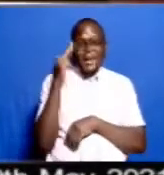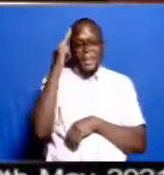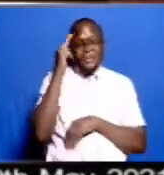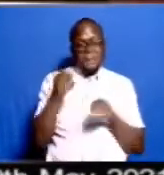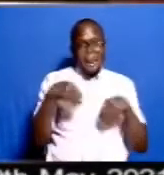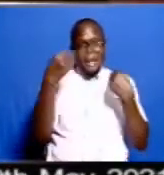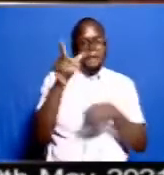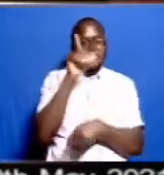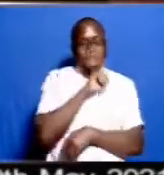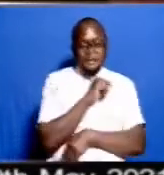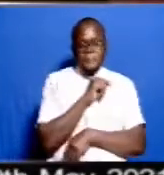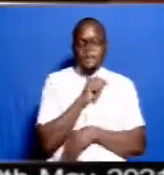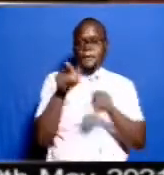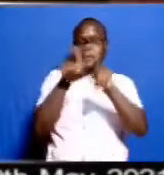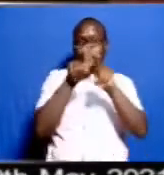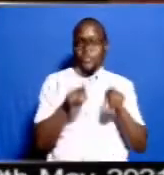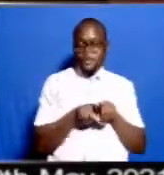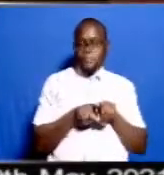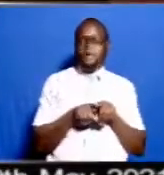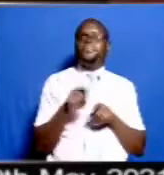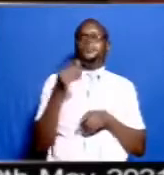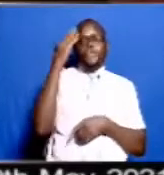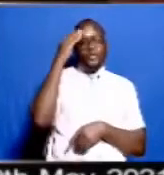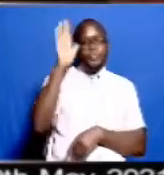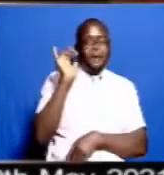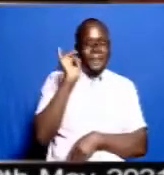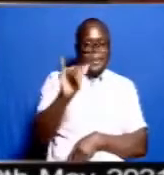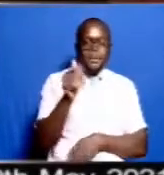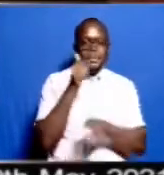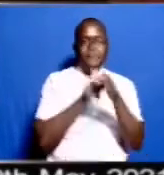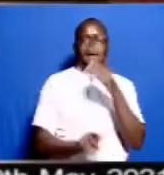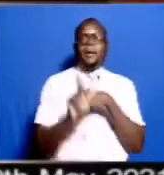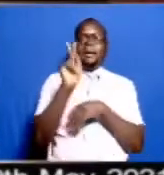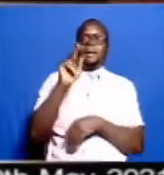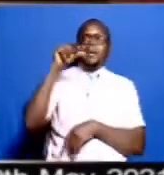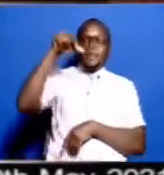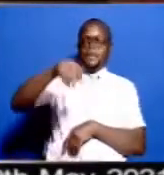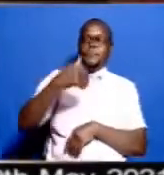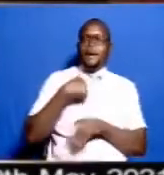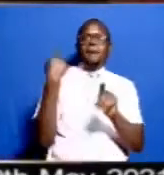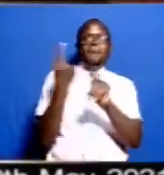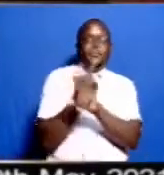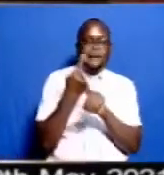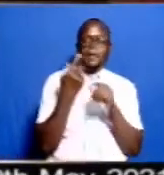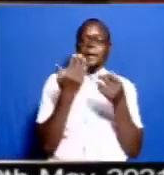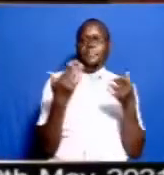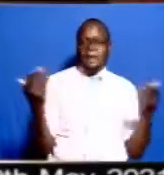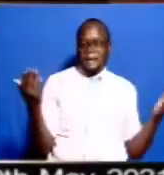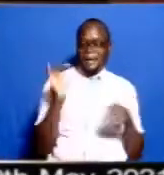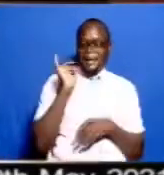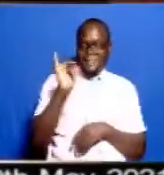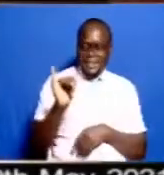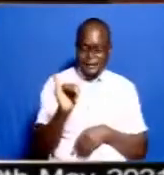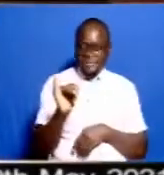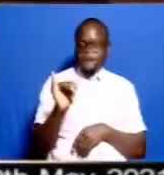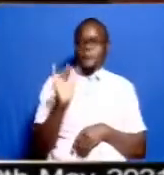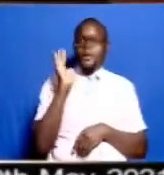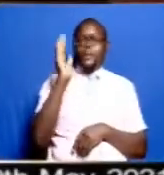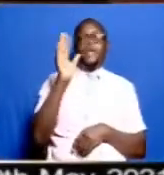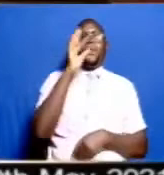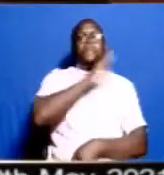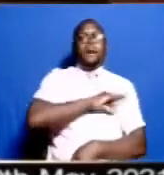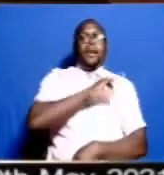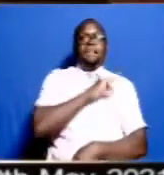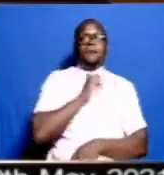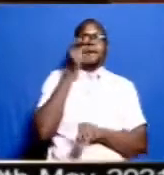given, and also to consider that under KQ there are various subsidiaries which would benefit